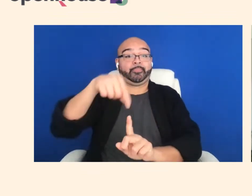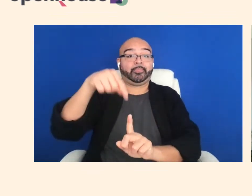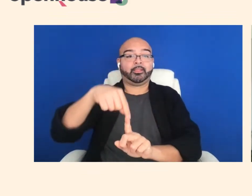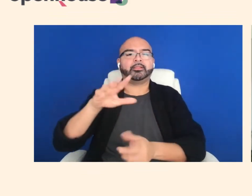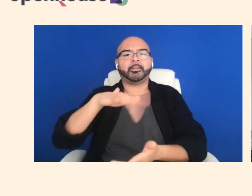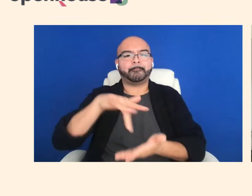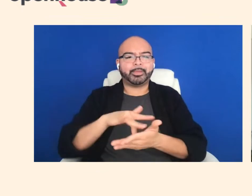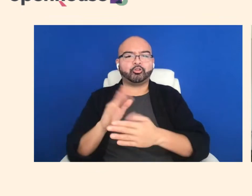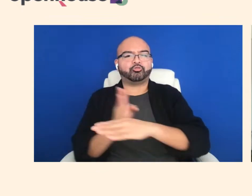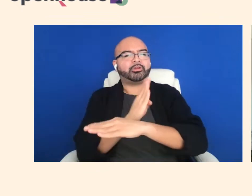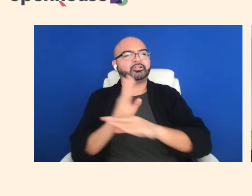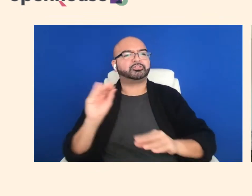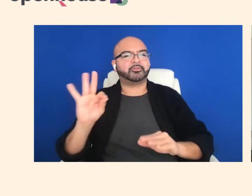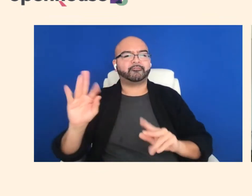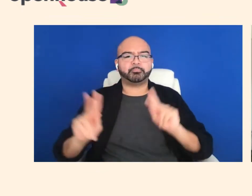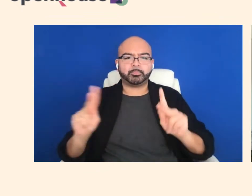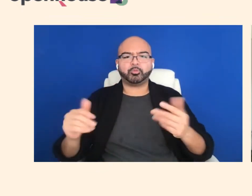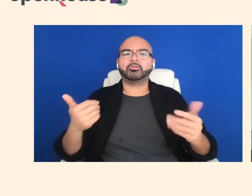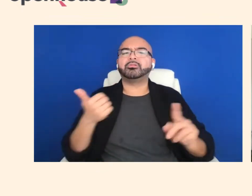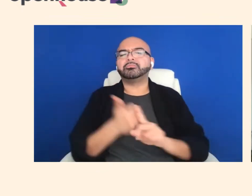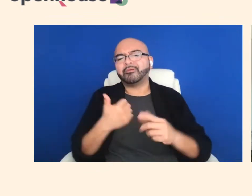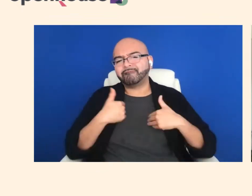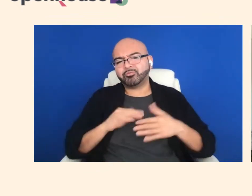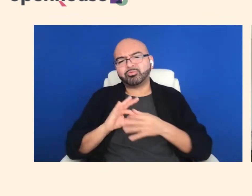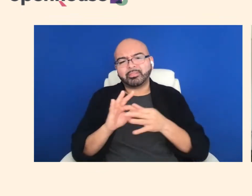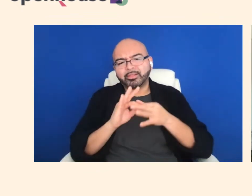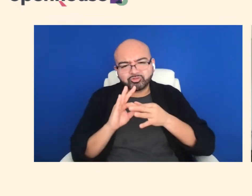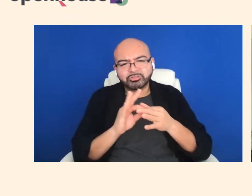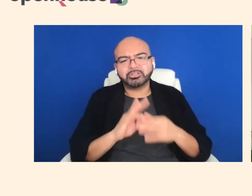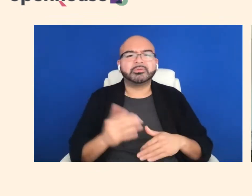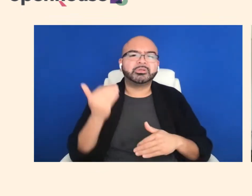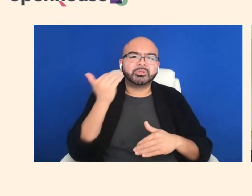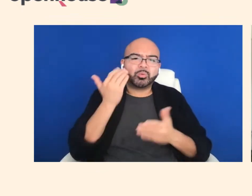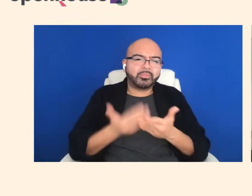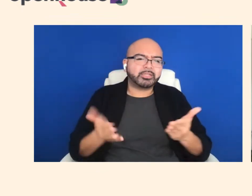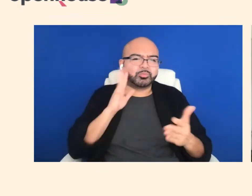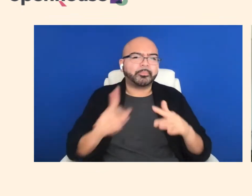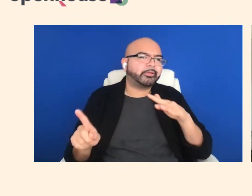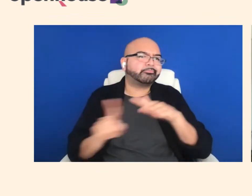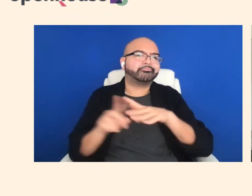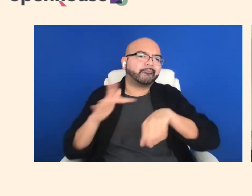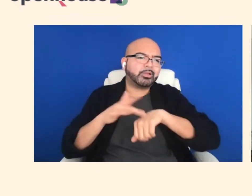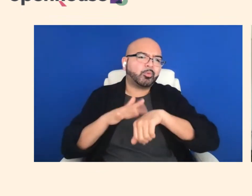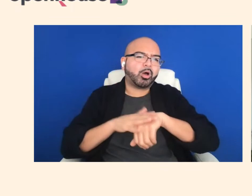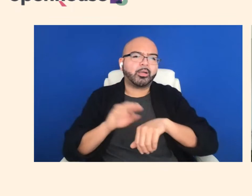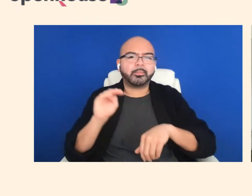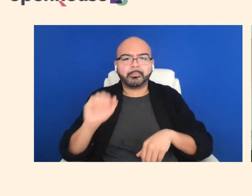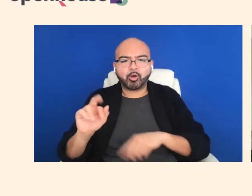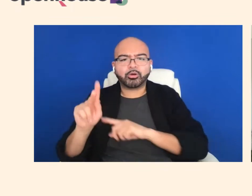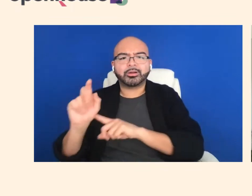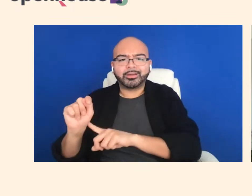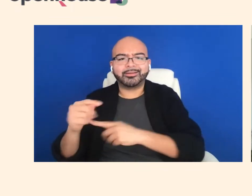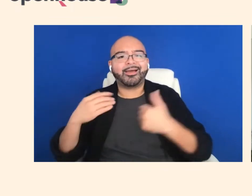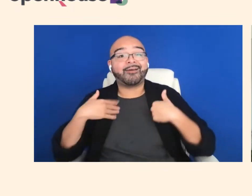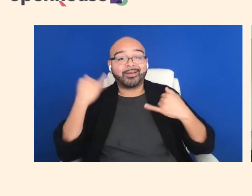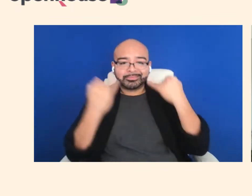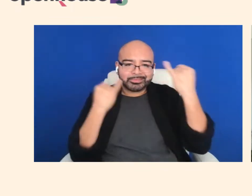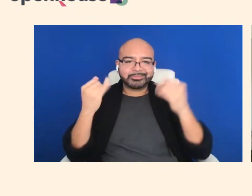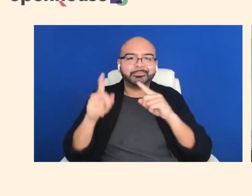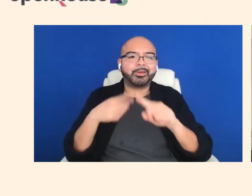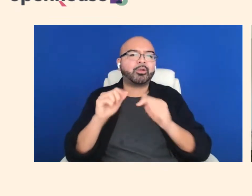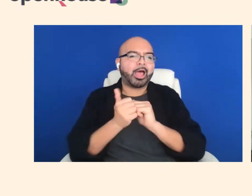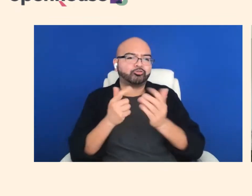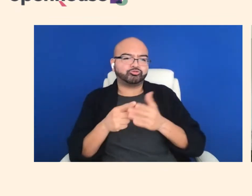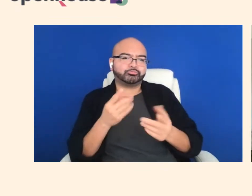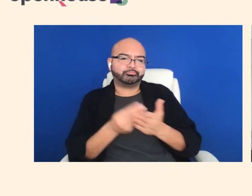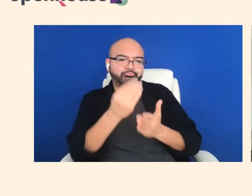of folks who have relationships, who know things are coming on the market, who have ideas around how to get into a certain property. So